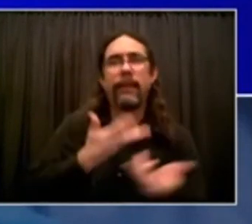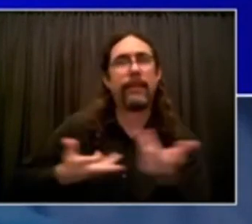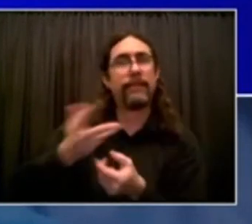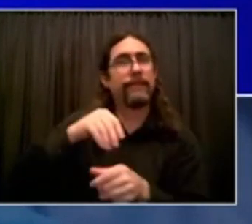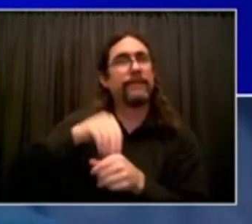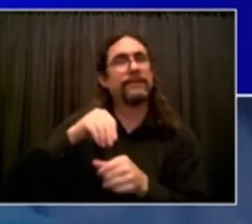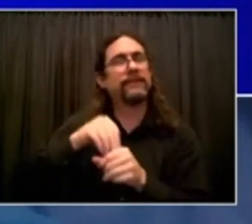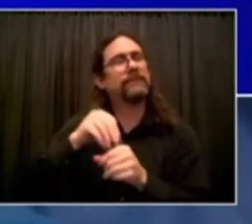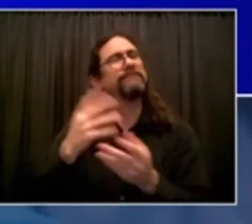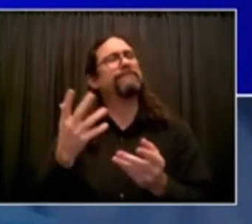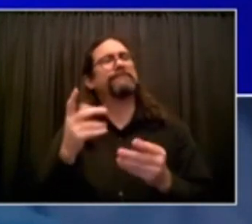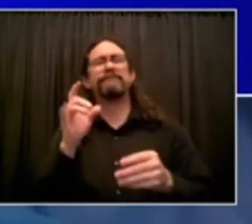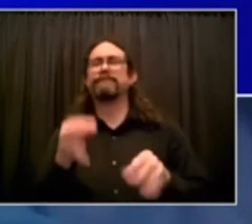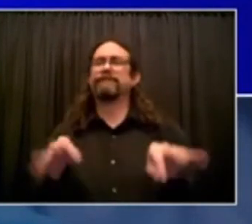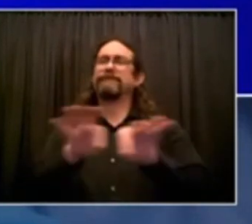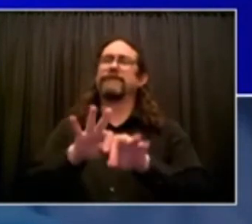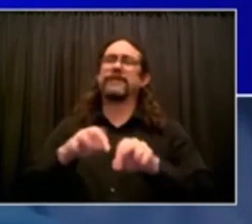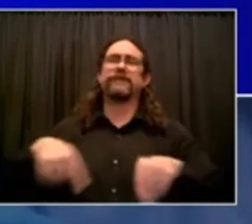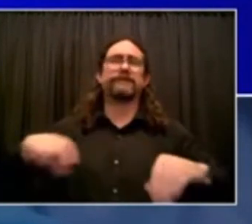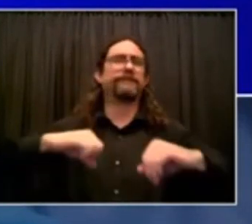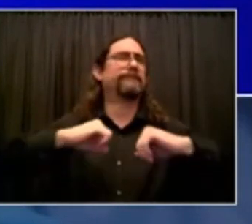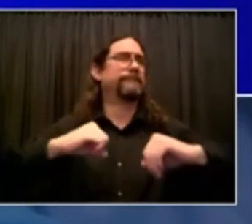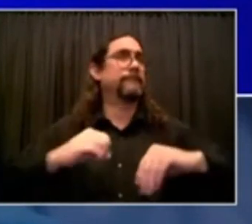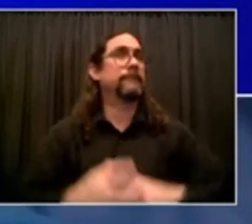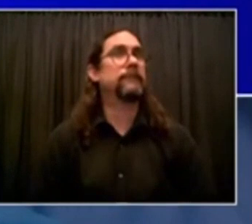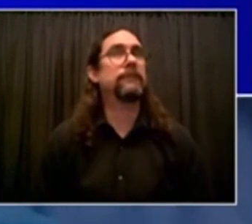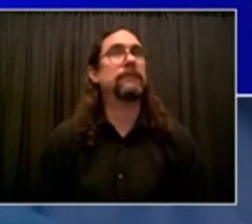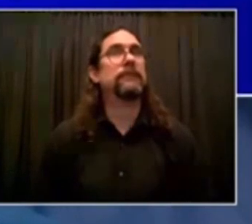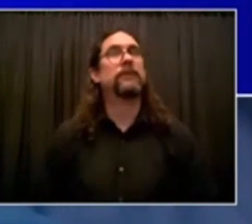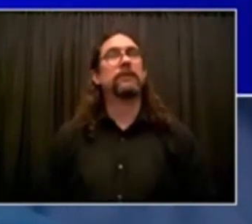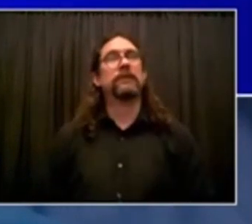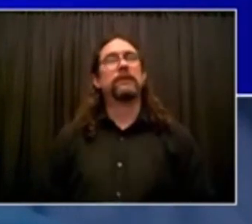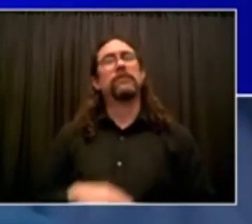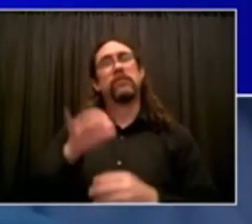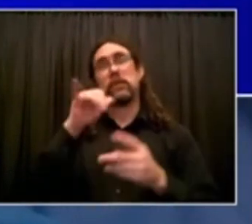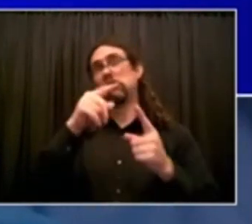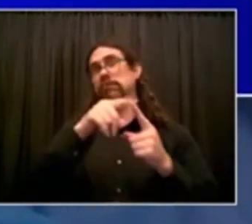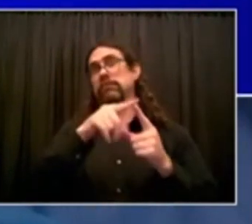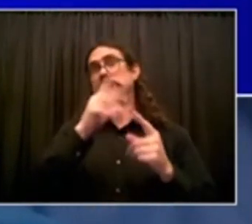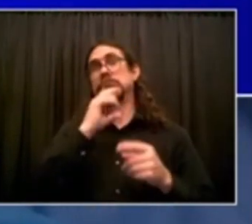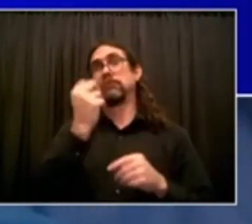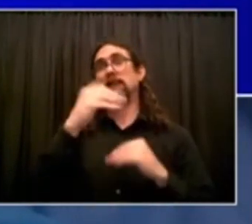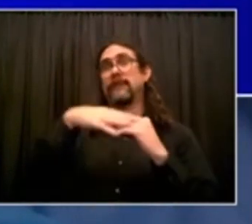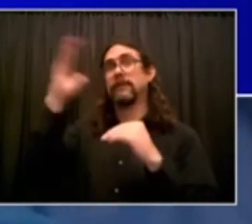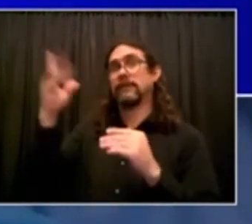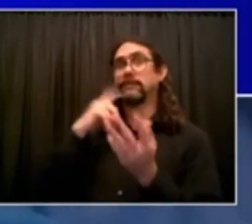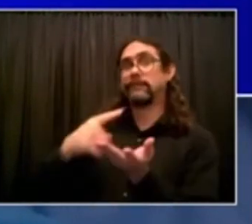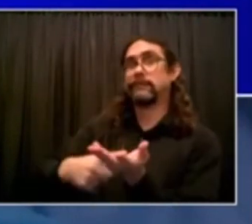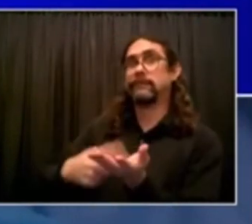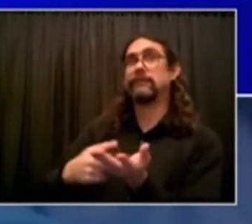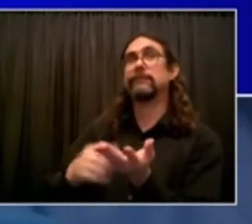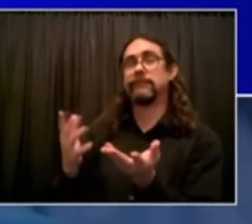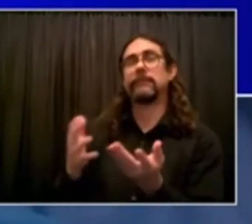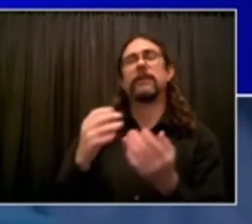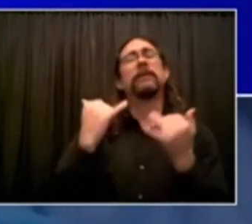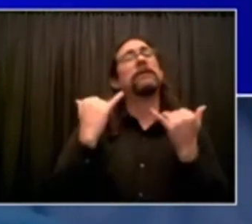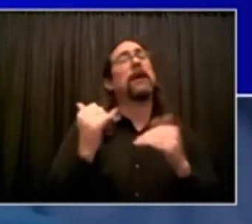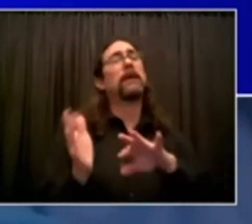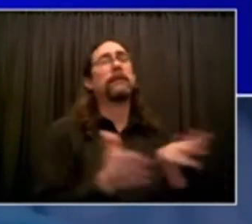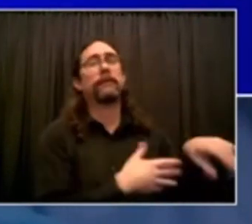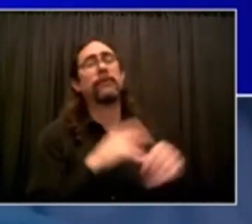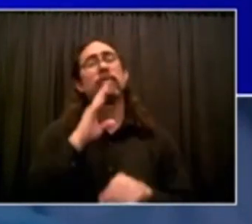the last few weeks. Already we've gotten over 127,000 New York City kids in that age range vaccinated. That's great. It's a little